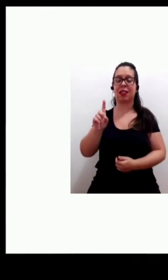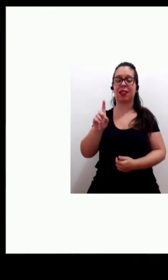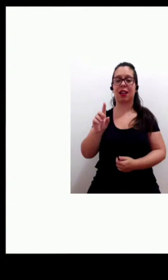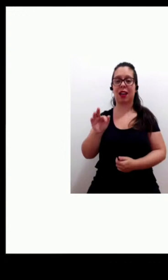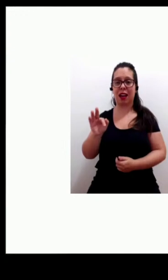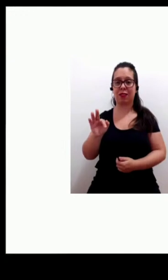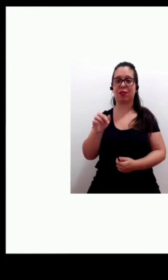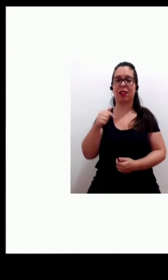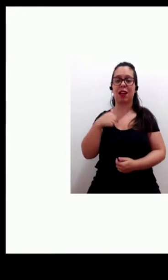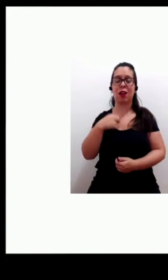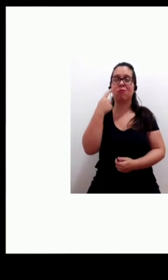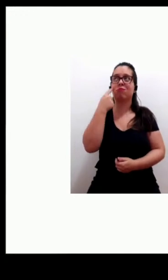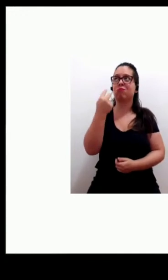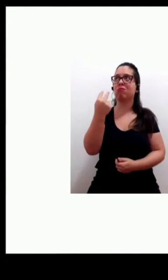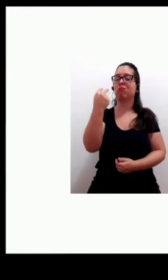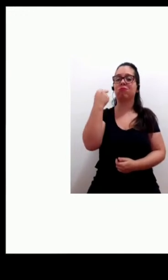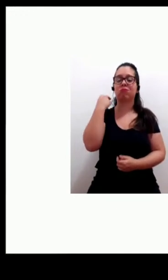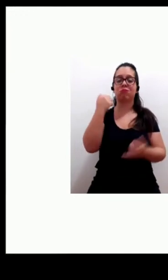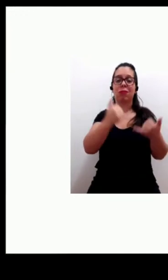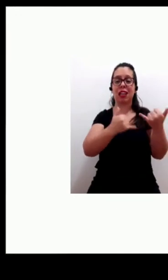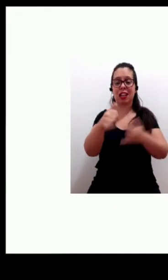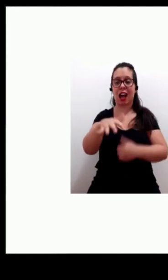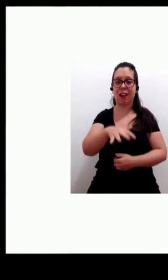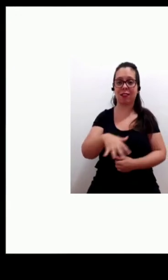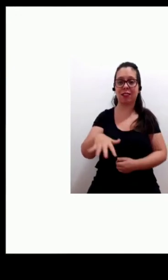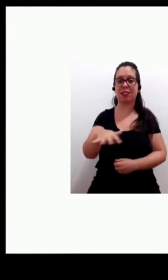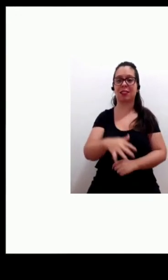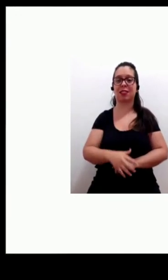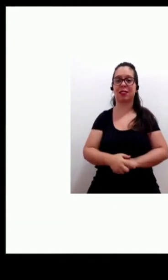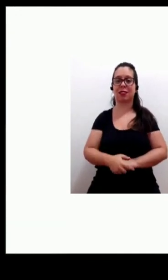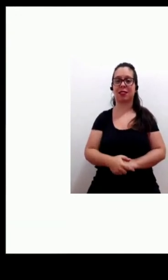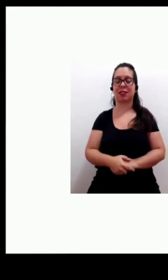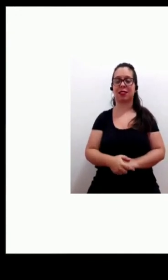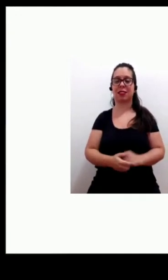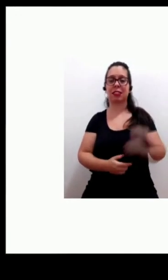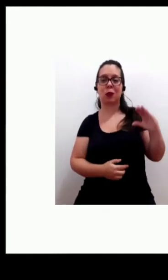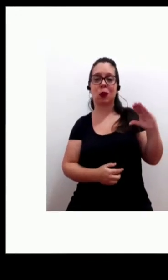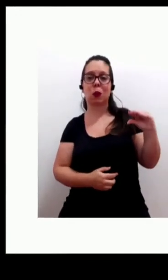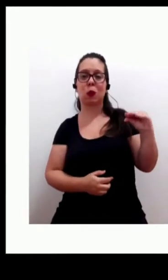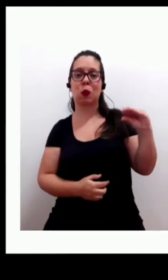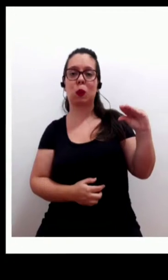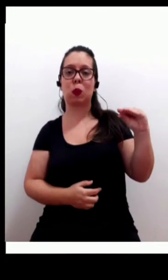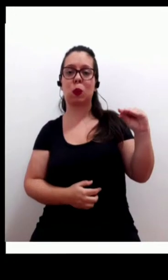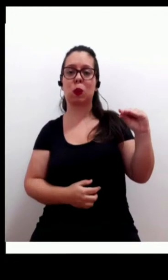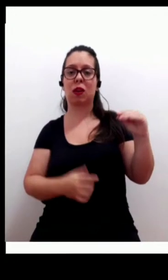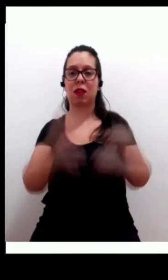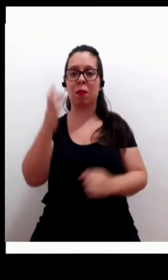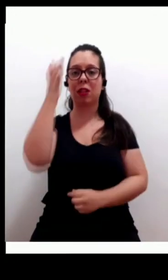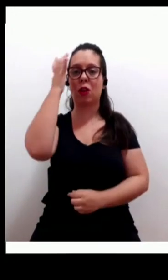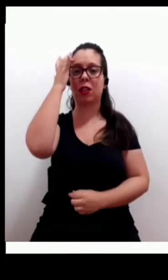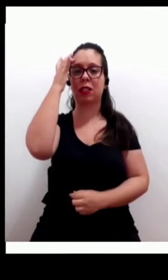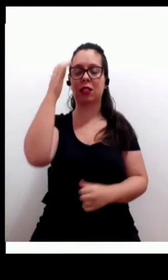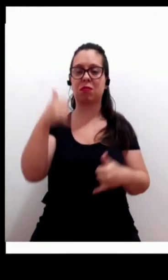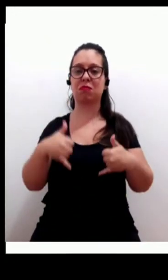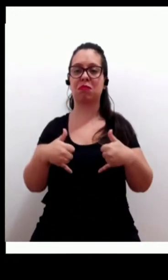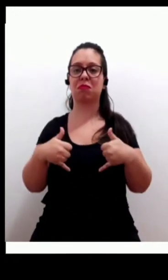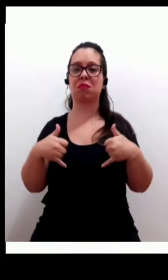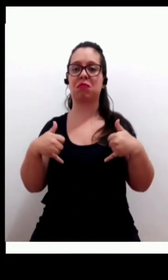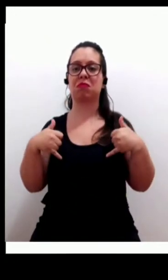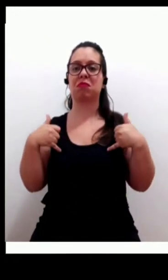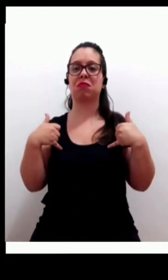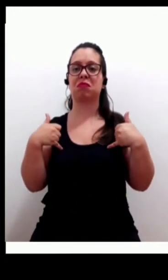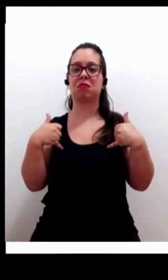regret it. Hardy, grand, self-reliant, individualistic